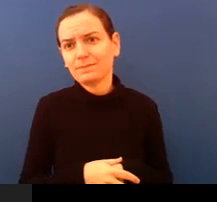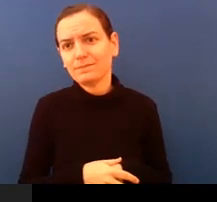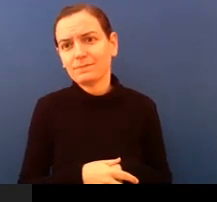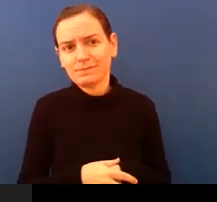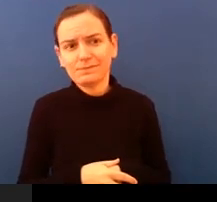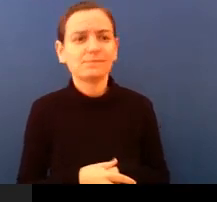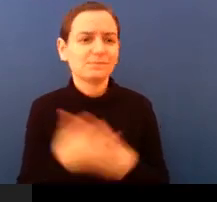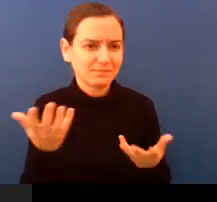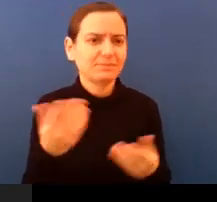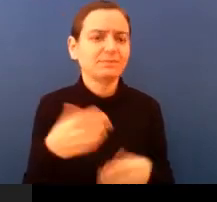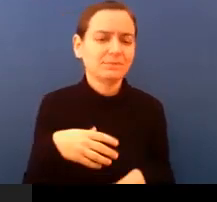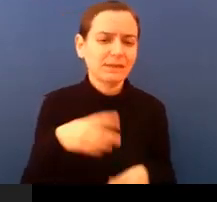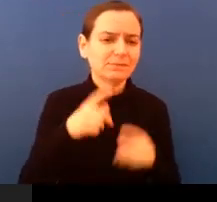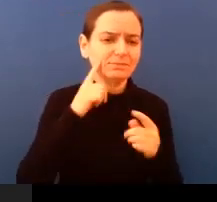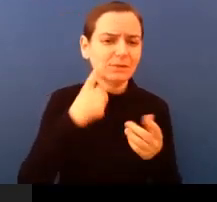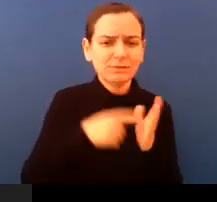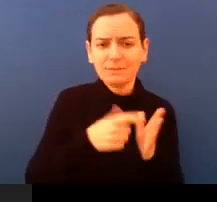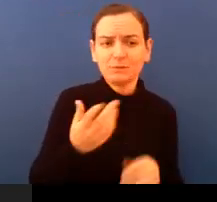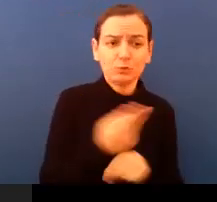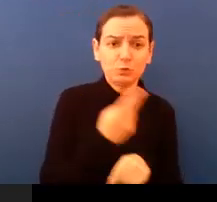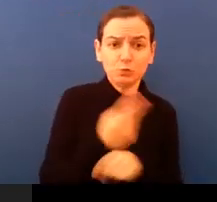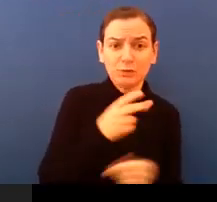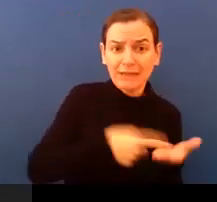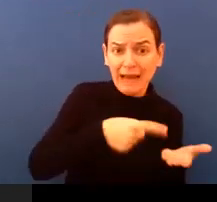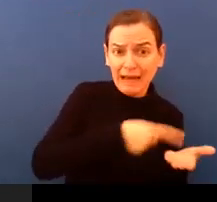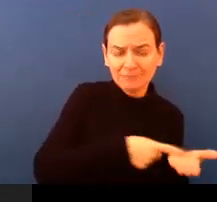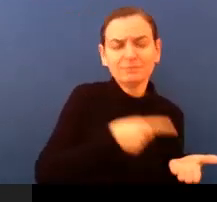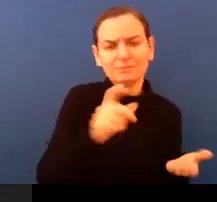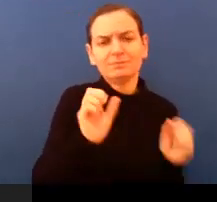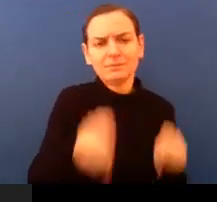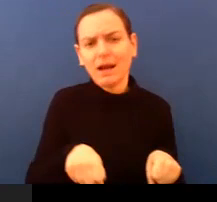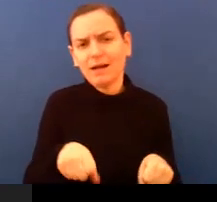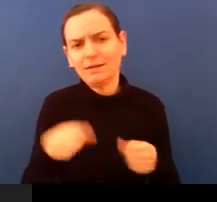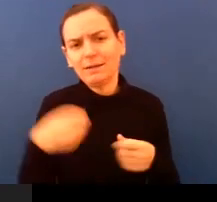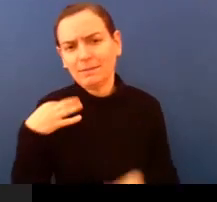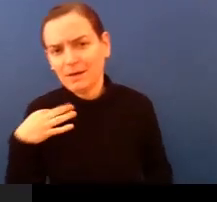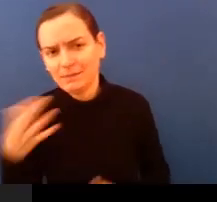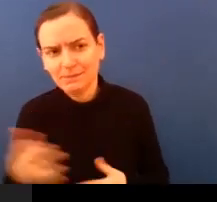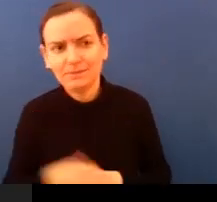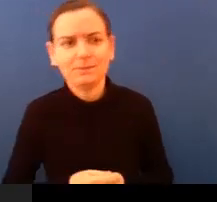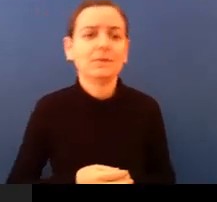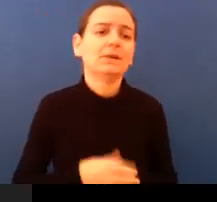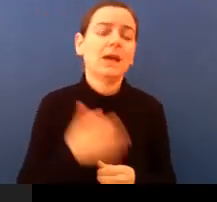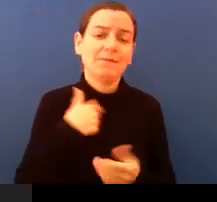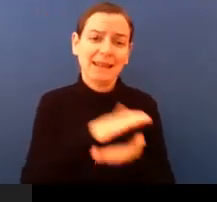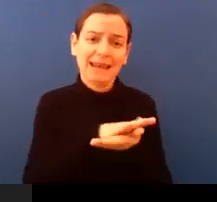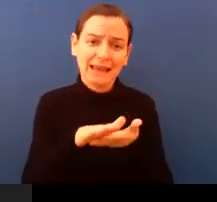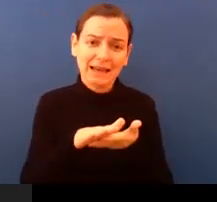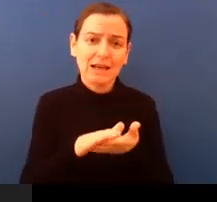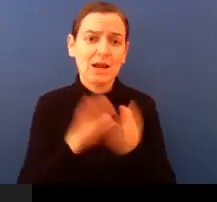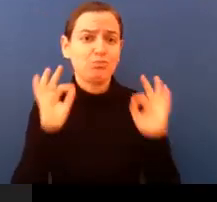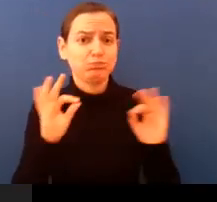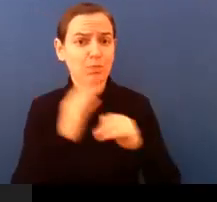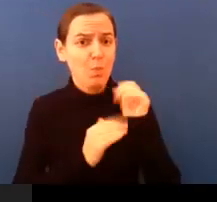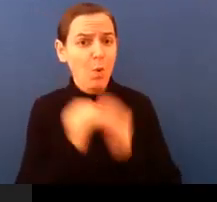You have a clean and stable home setting. And again, you're financially stable to support